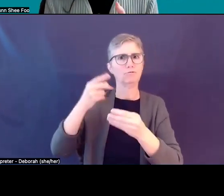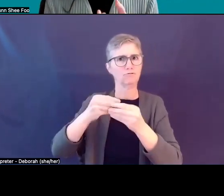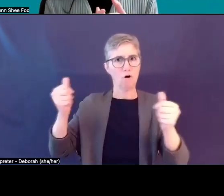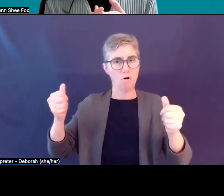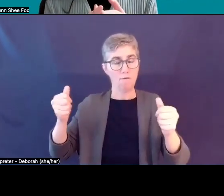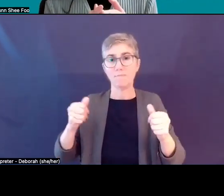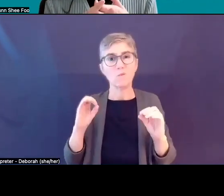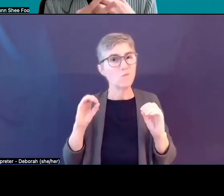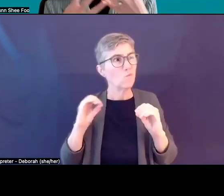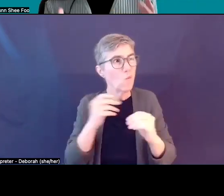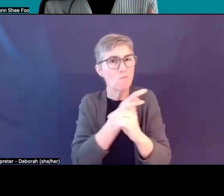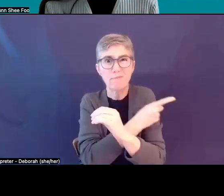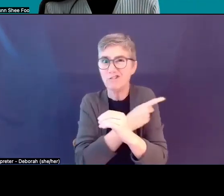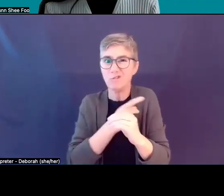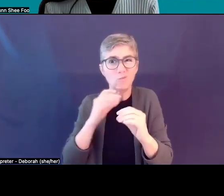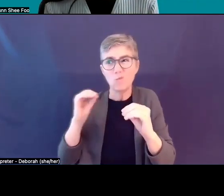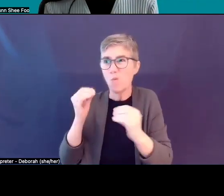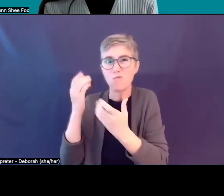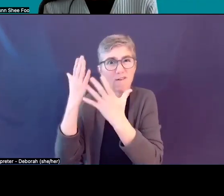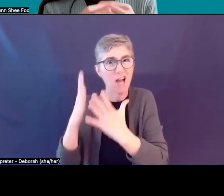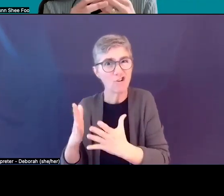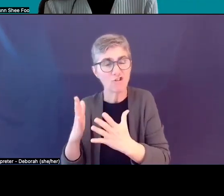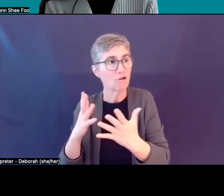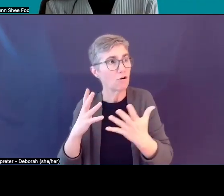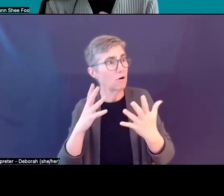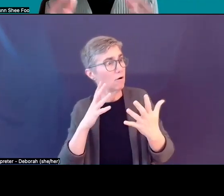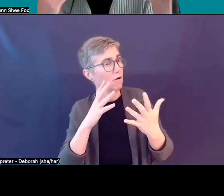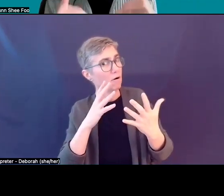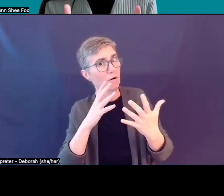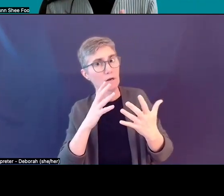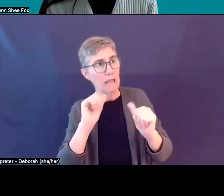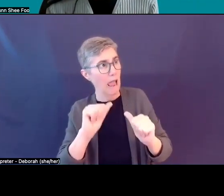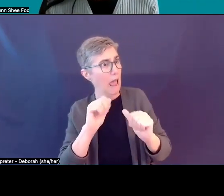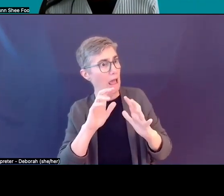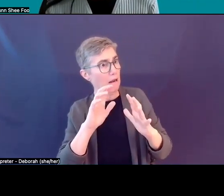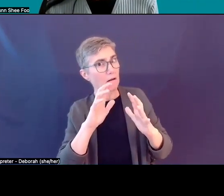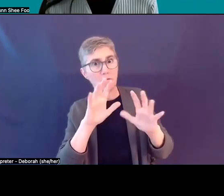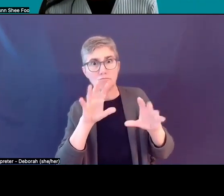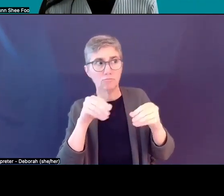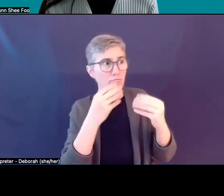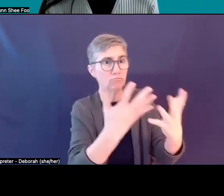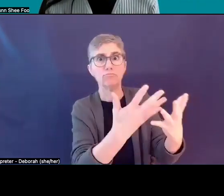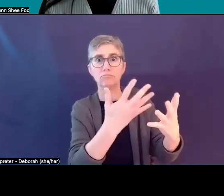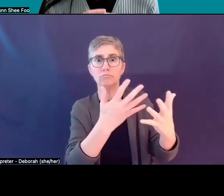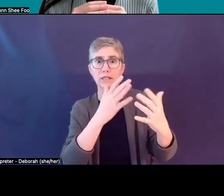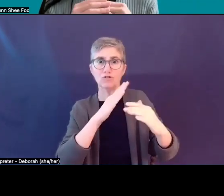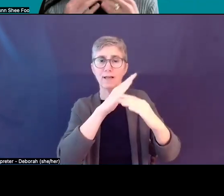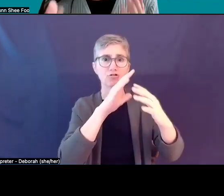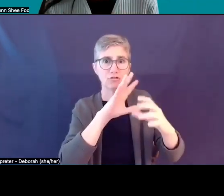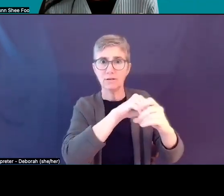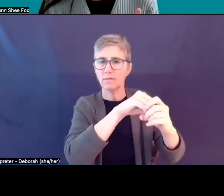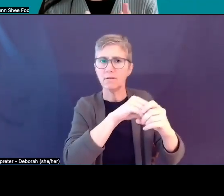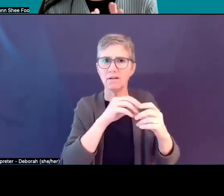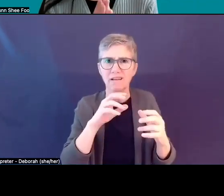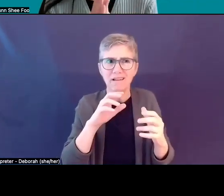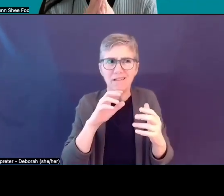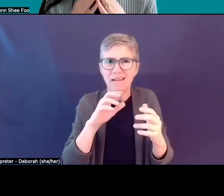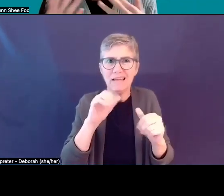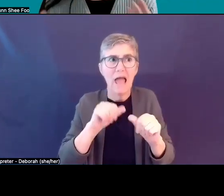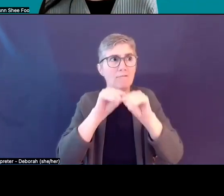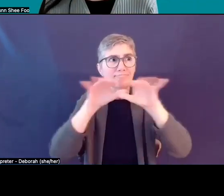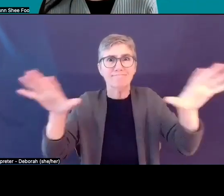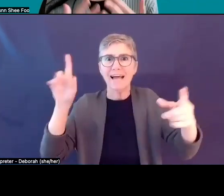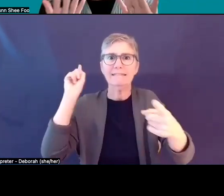provider facing intervention can scale until that access problem is solved. And that is how